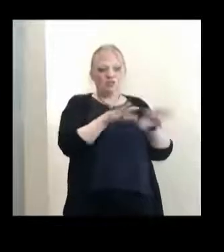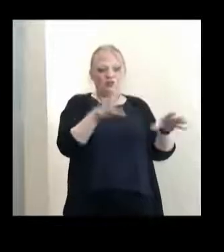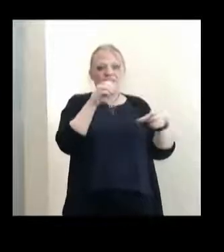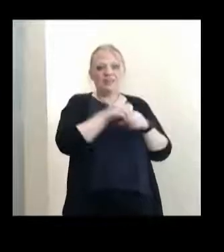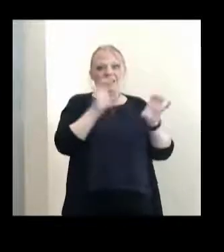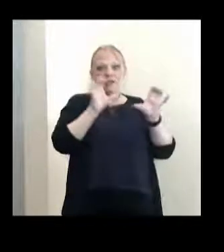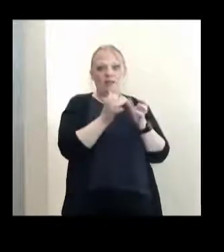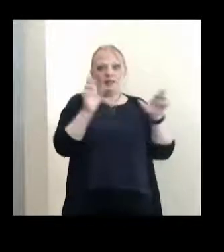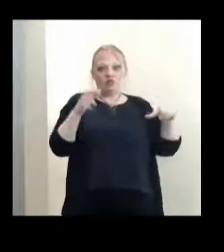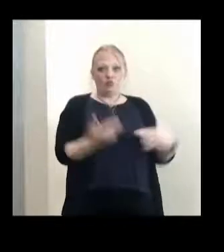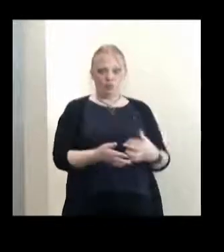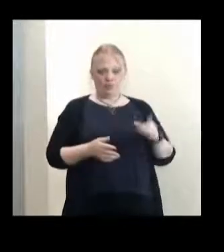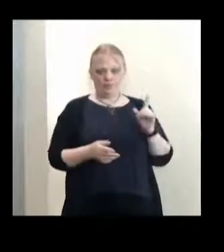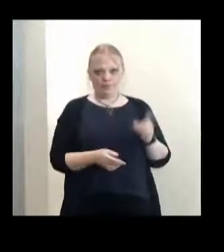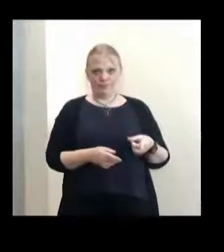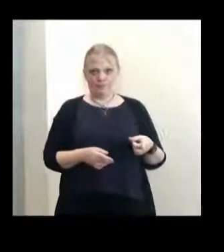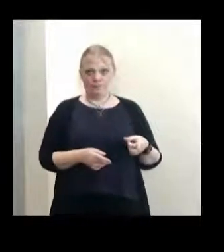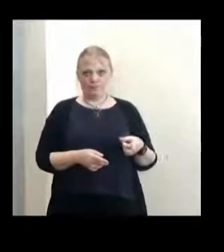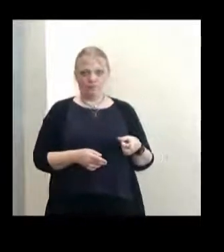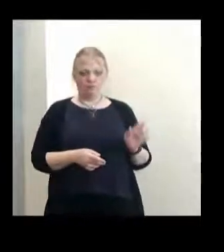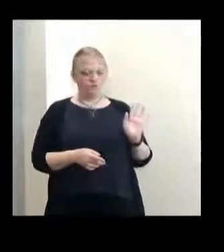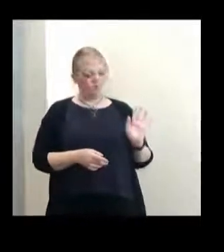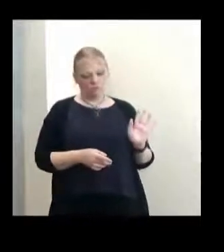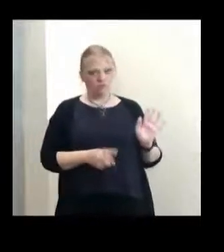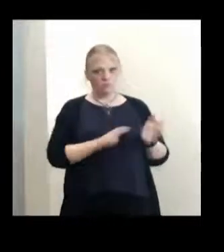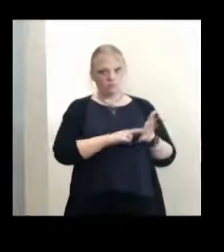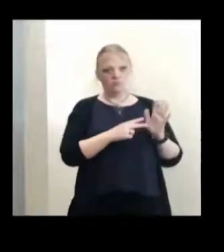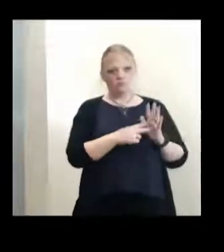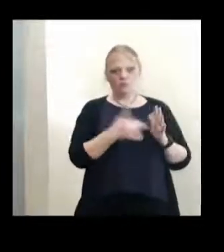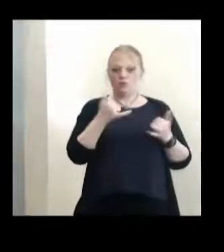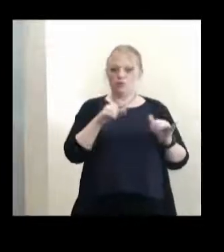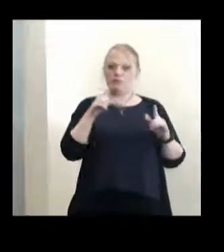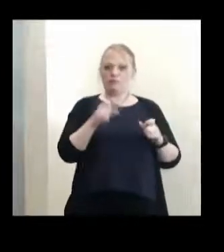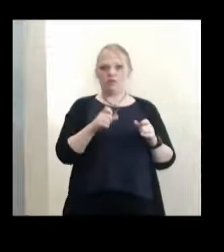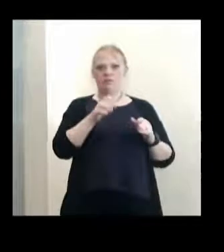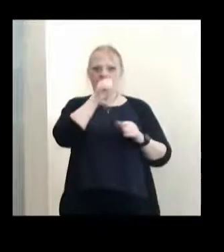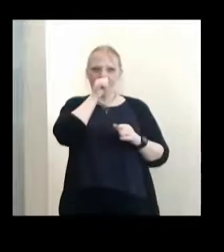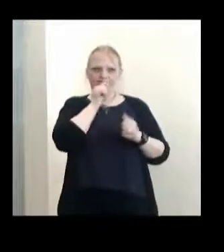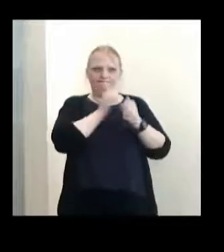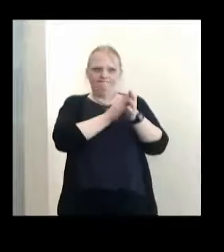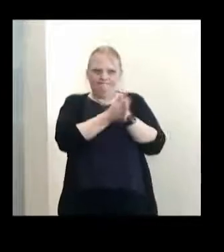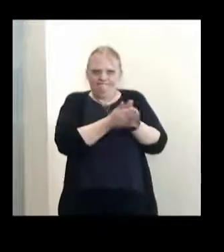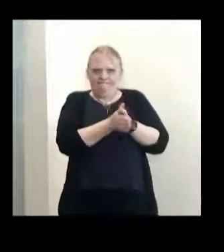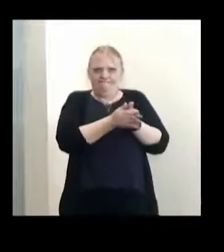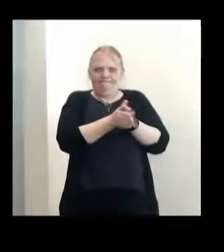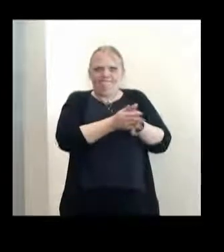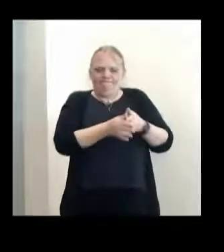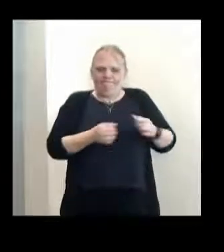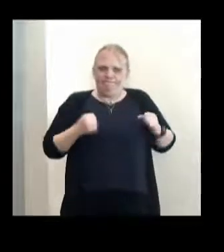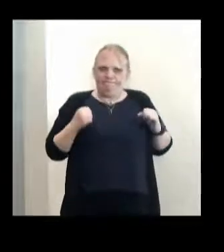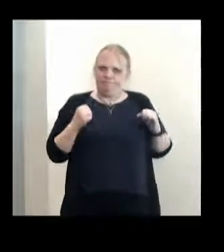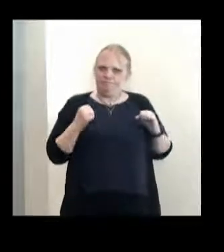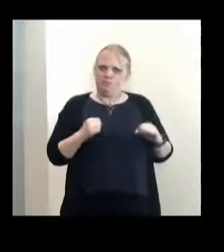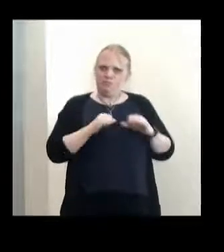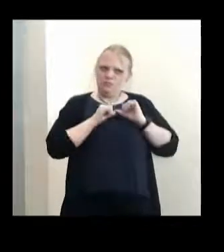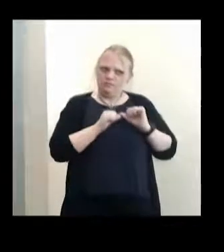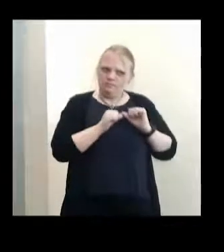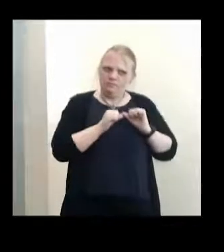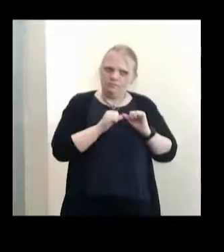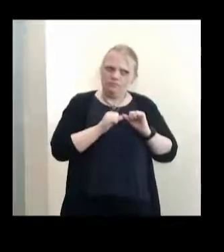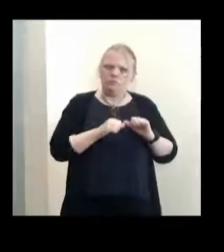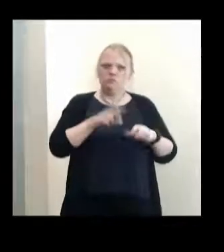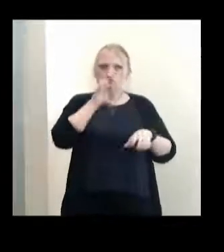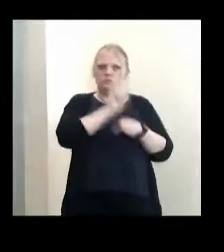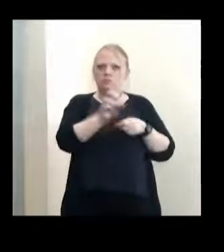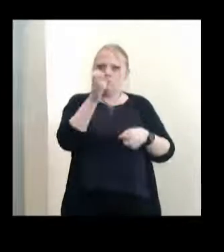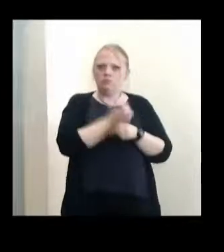So it just means to say that we still have to be vigilant, and we still have to keep masks on. I mean, with the new